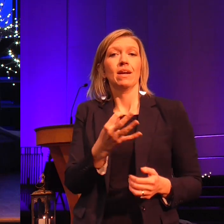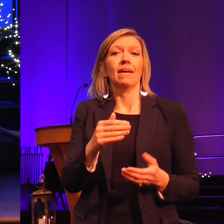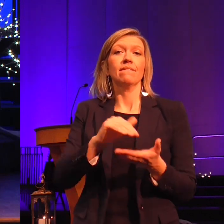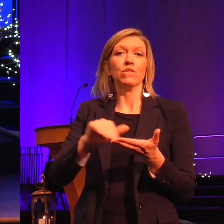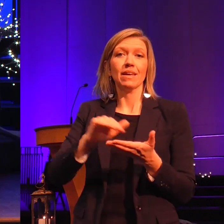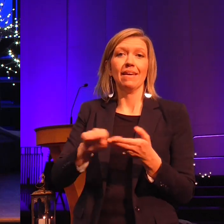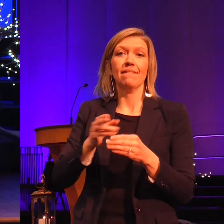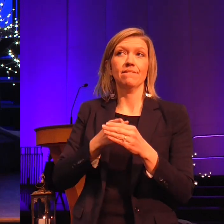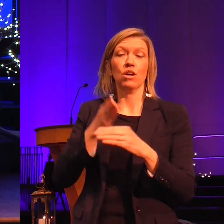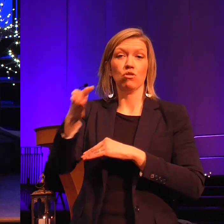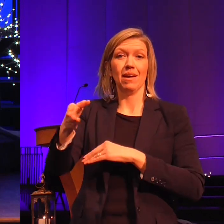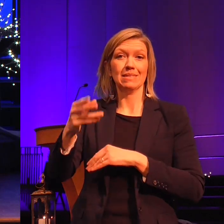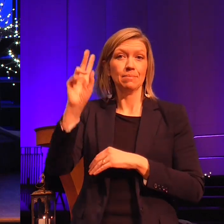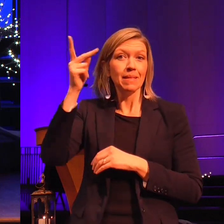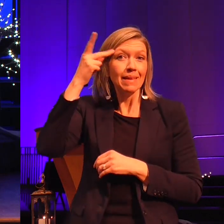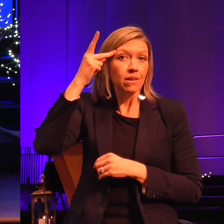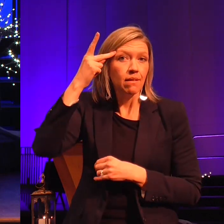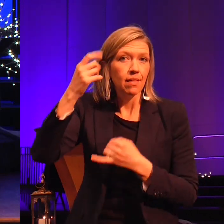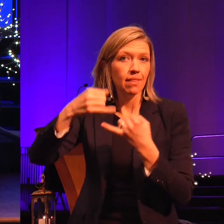your own nation.